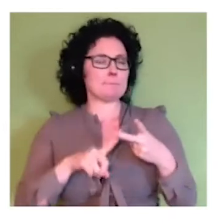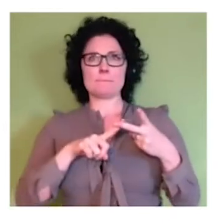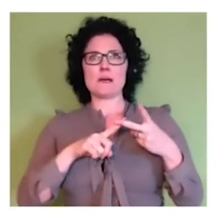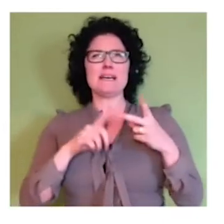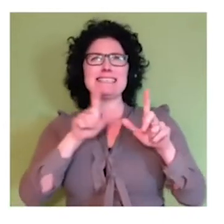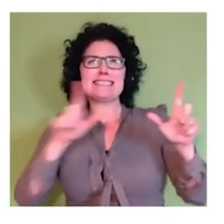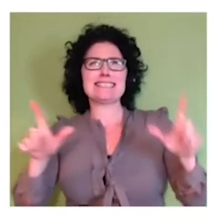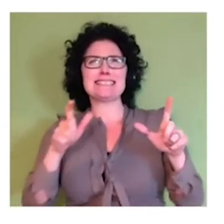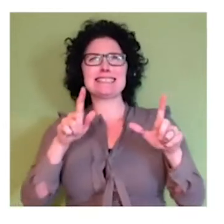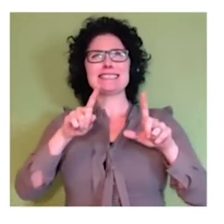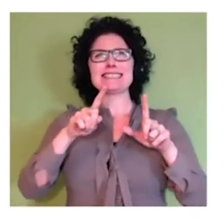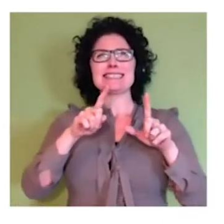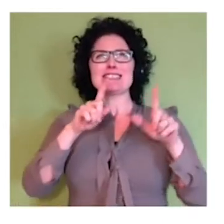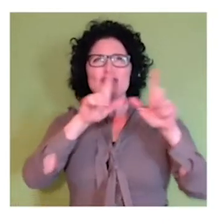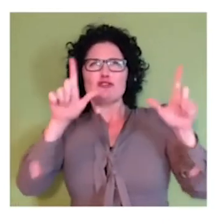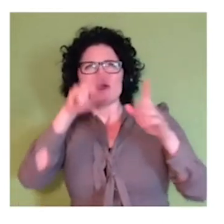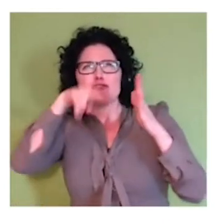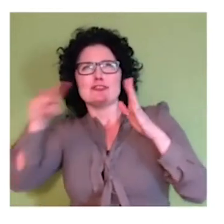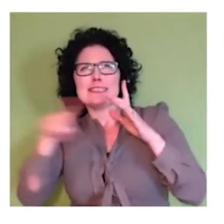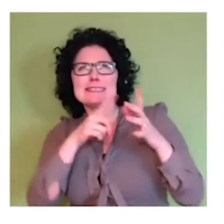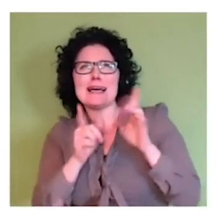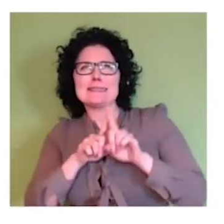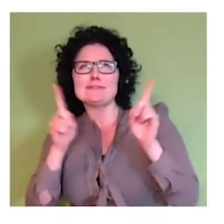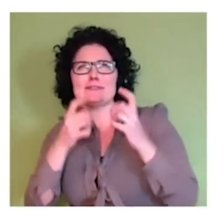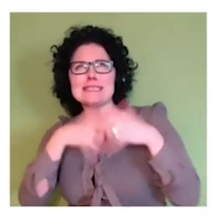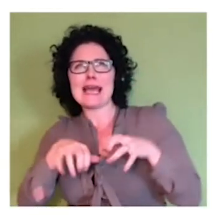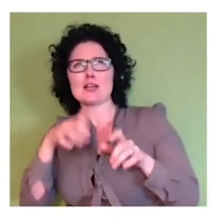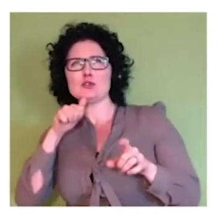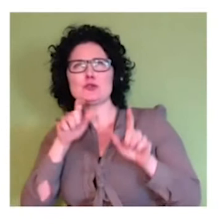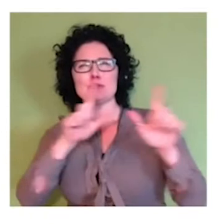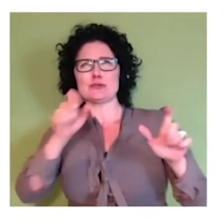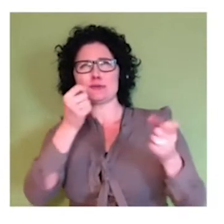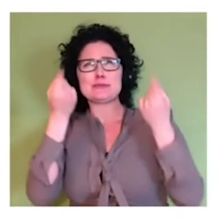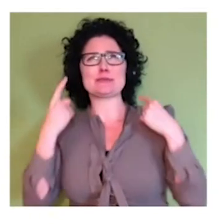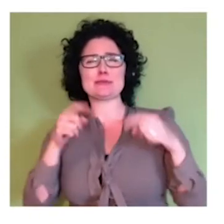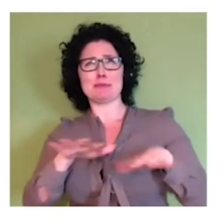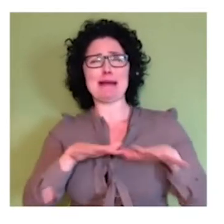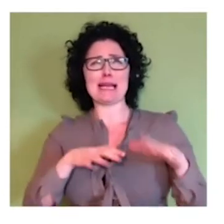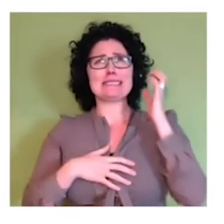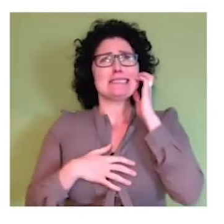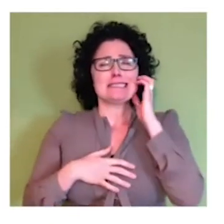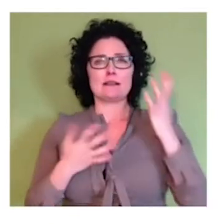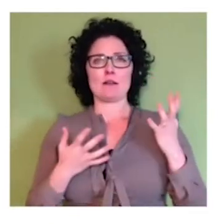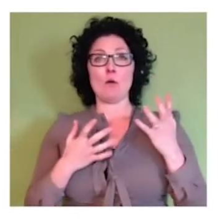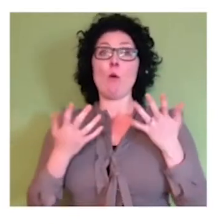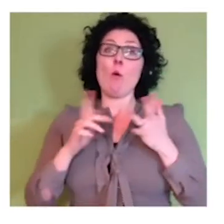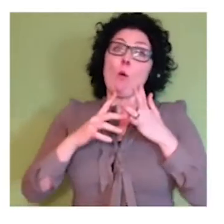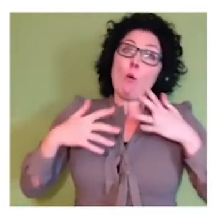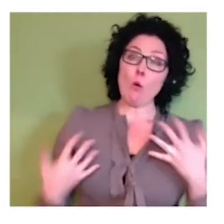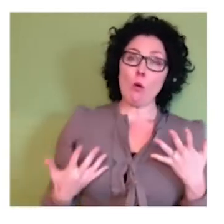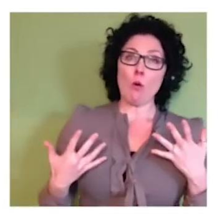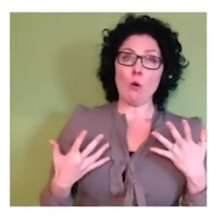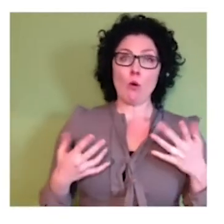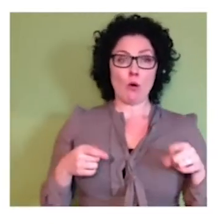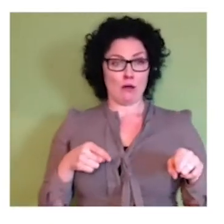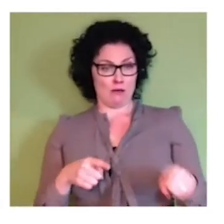struggling to understand what you need to do to apply, or not understanding how to use your device, or having a device that is out of memory and